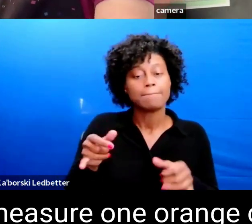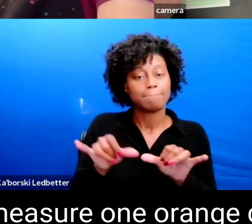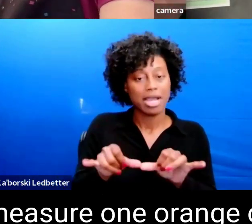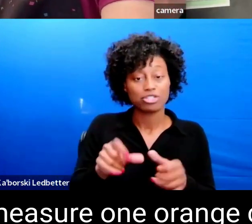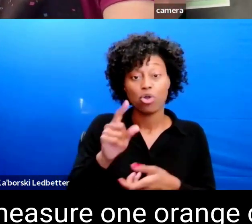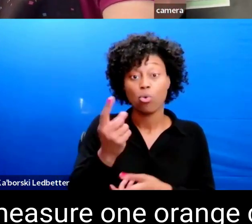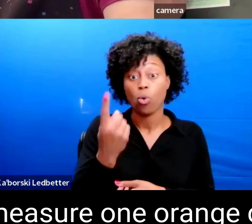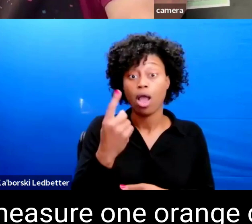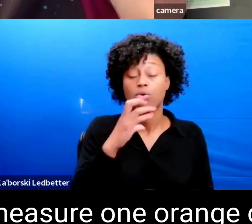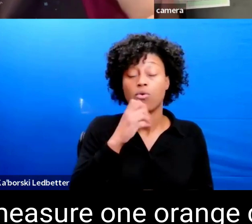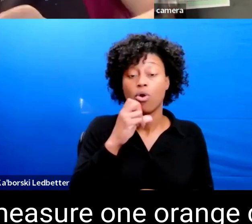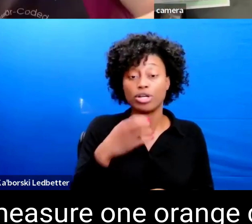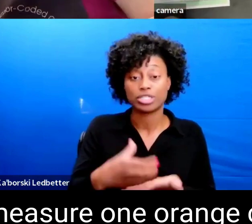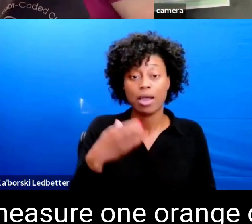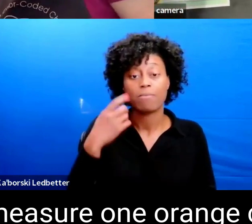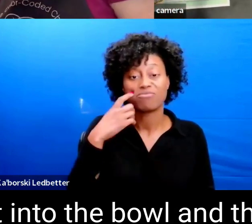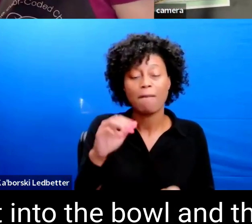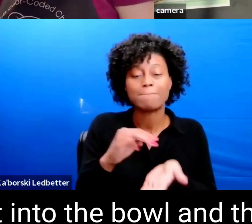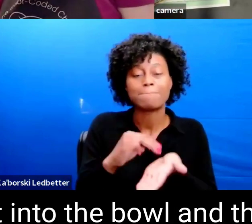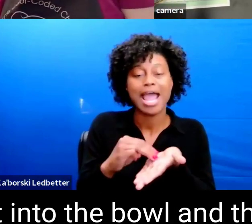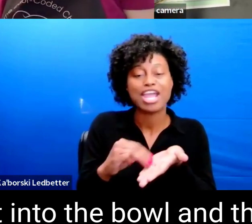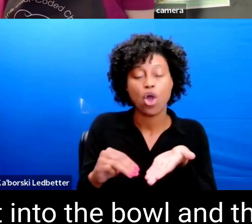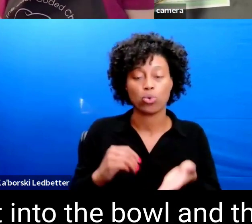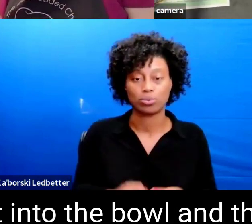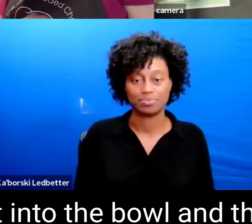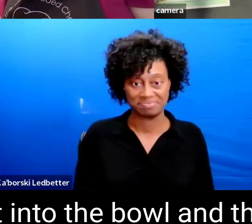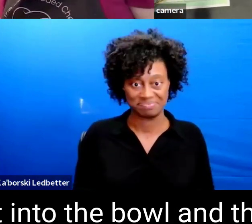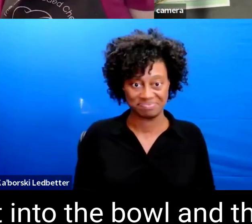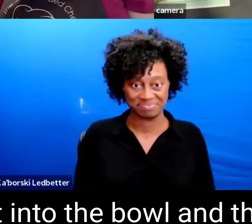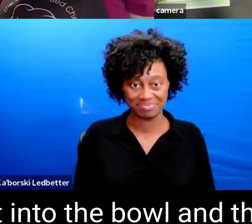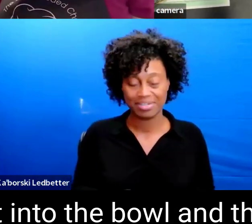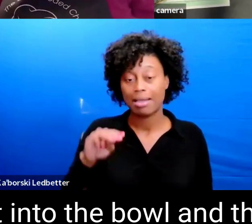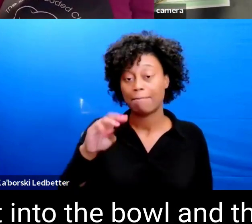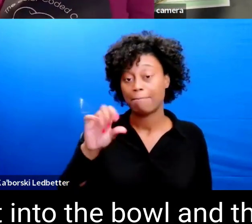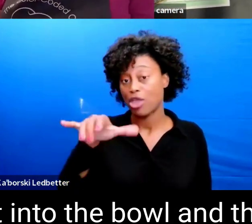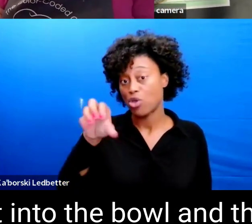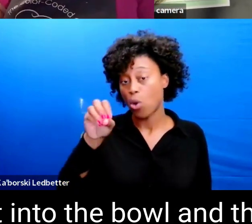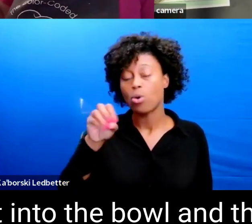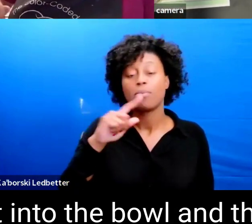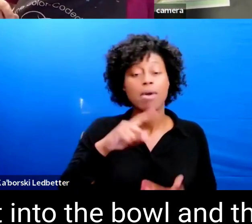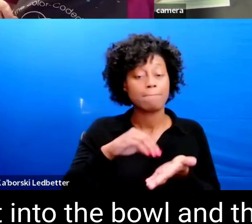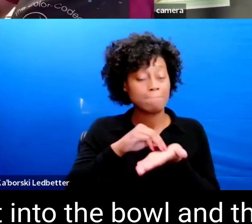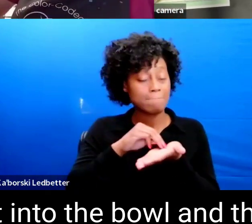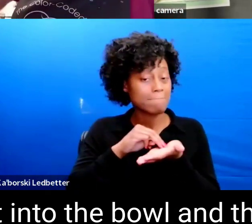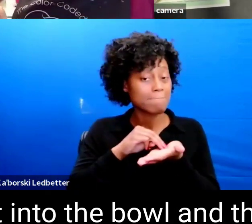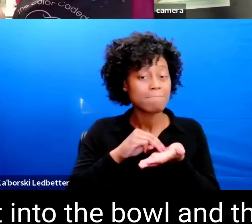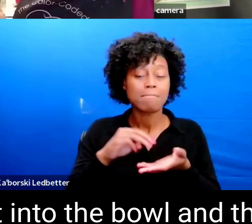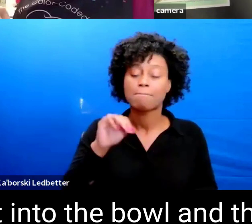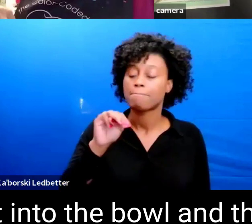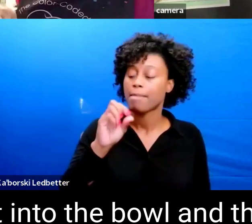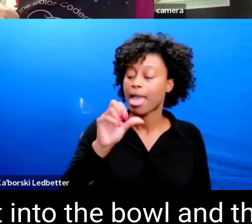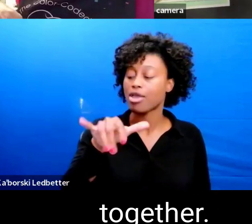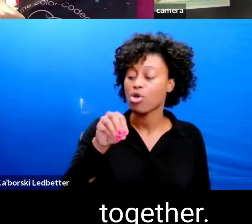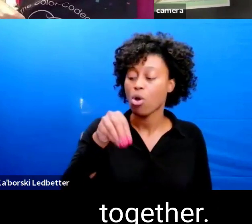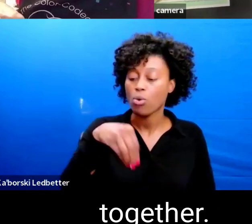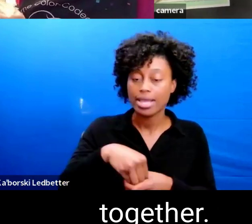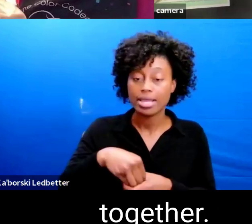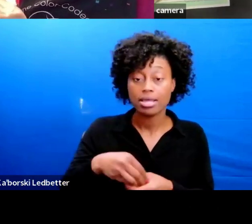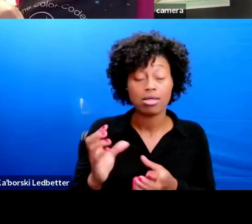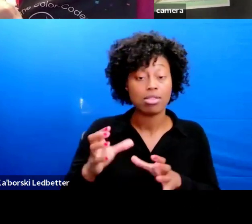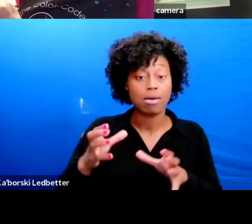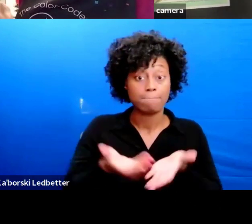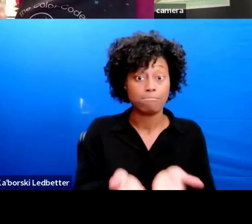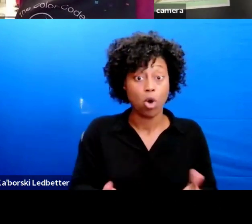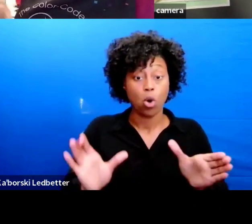of mayonnaise, and we're going to put that into the bowl. And this is going to hold all our ingredients